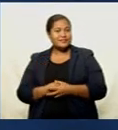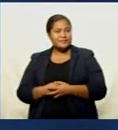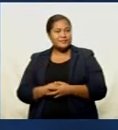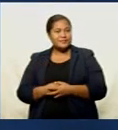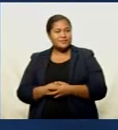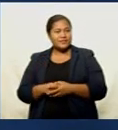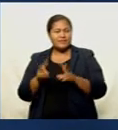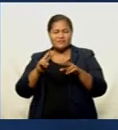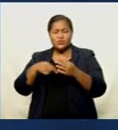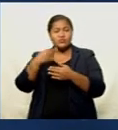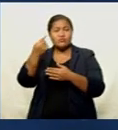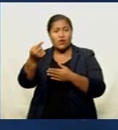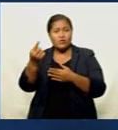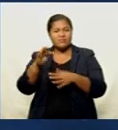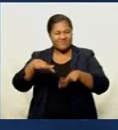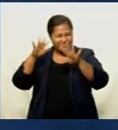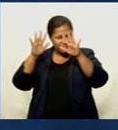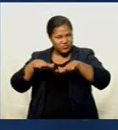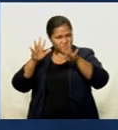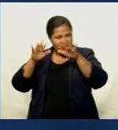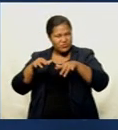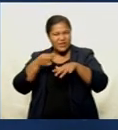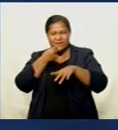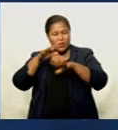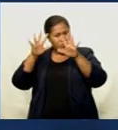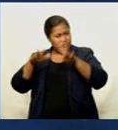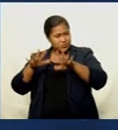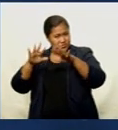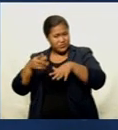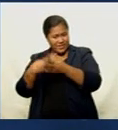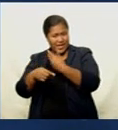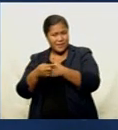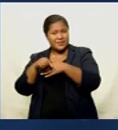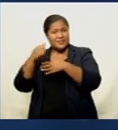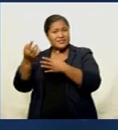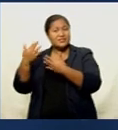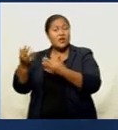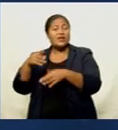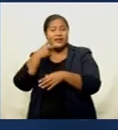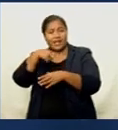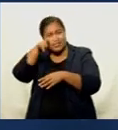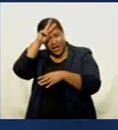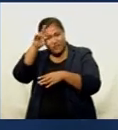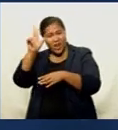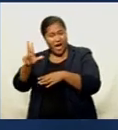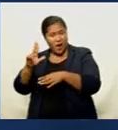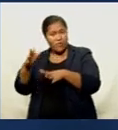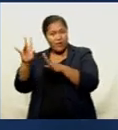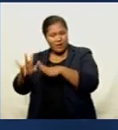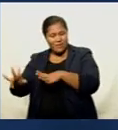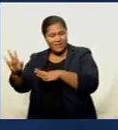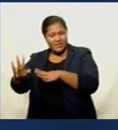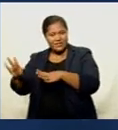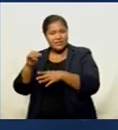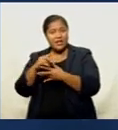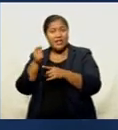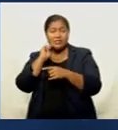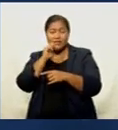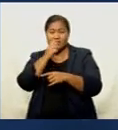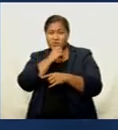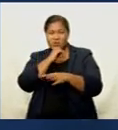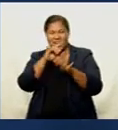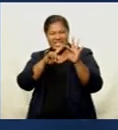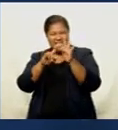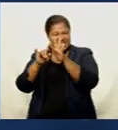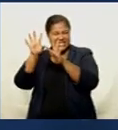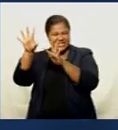The outlook for tomorrow, occasional showers with a few thunderstorms and isolated heavy falls over Kandavu, Lau and Lomai Viti Group, Tavyuni and eastern